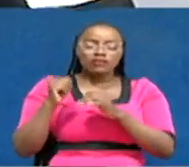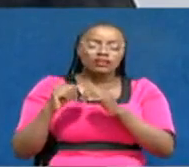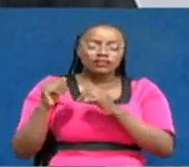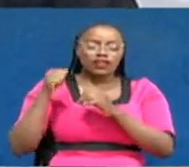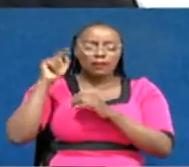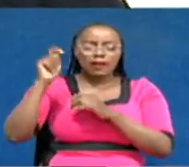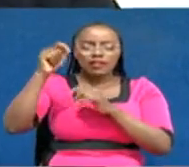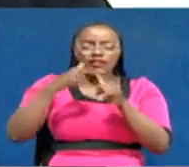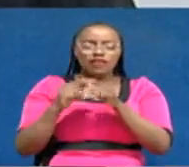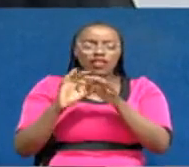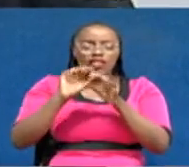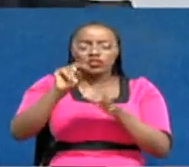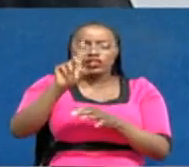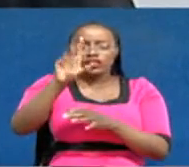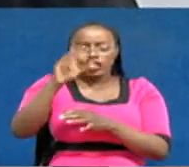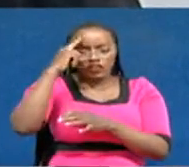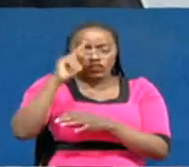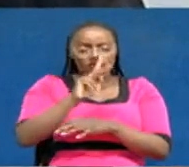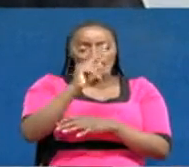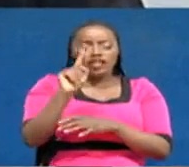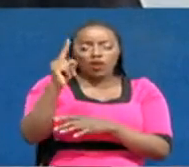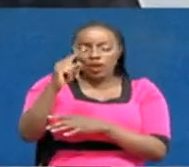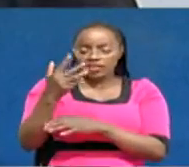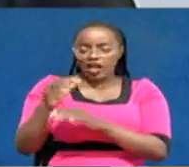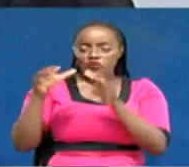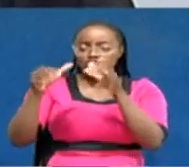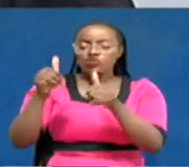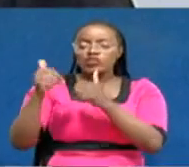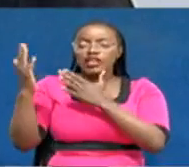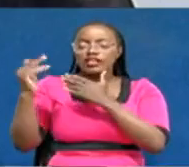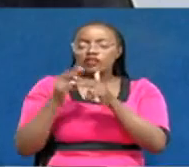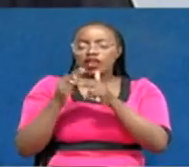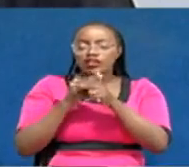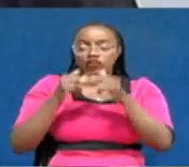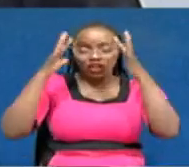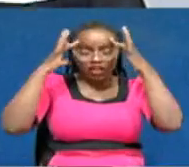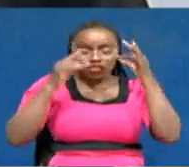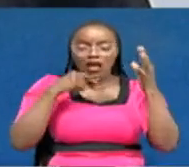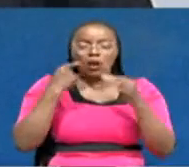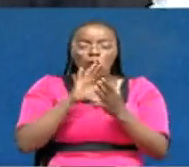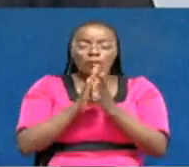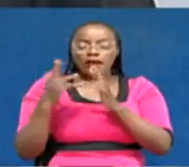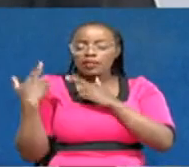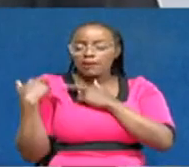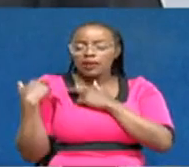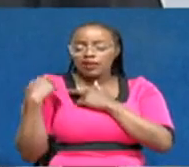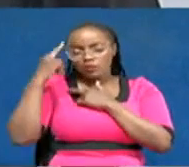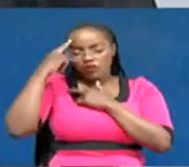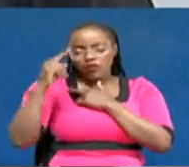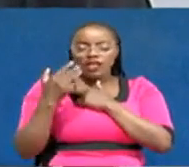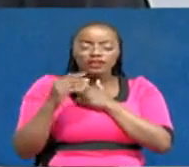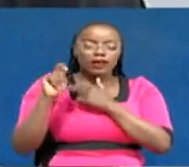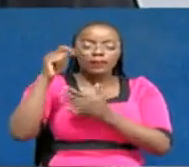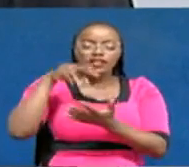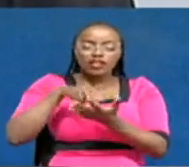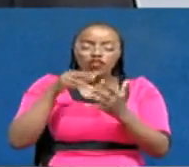candidate, like the joint NDC for the Kenya Kwanza Alliance that is now expected soon to decide who will be the flag bearer of that